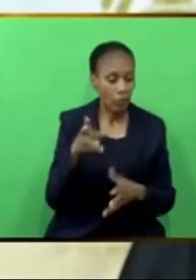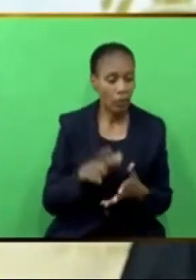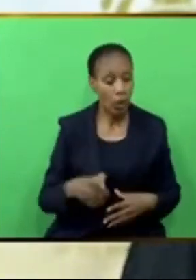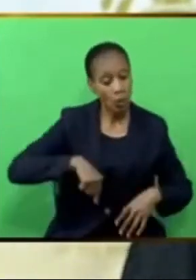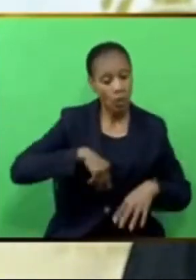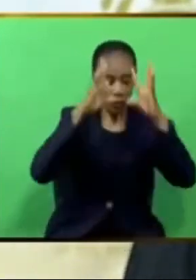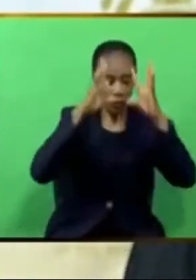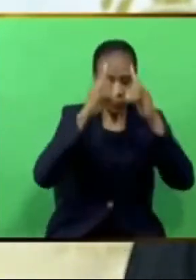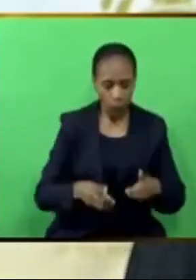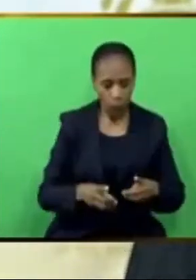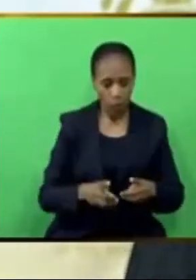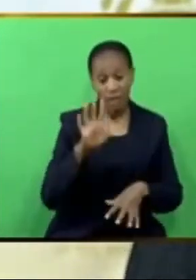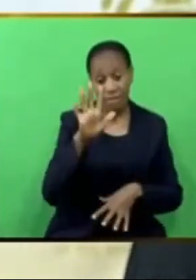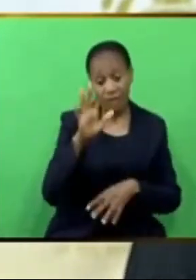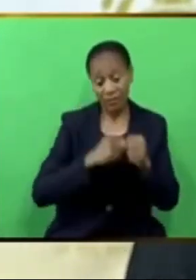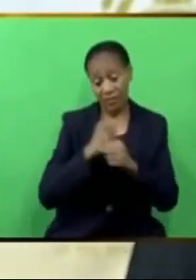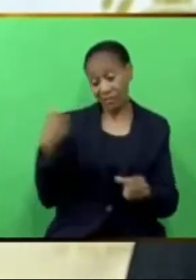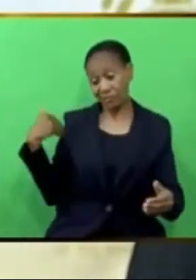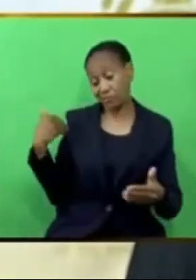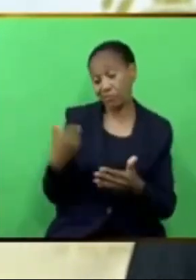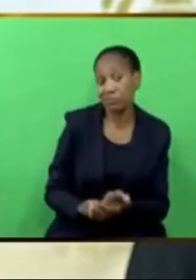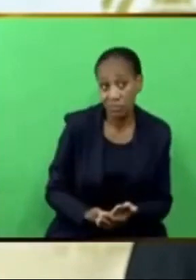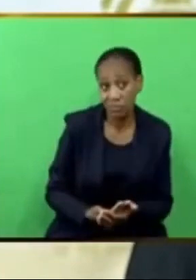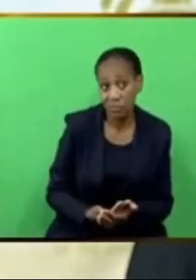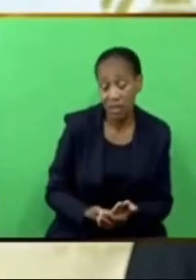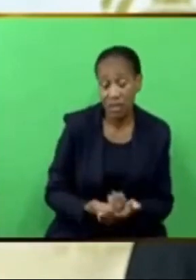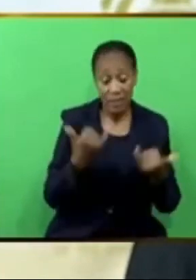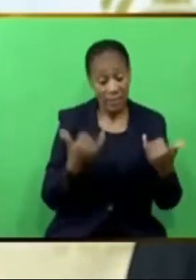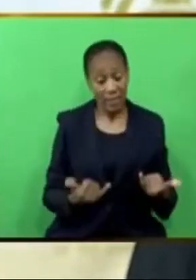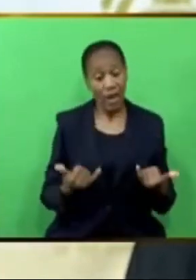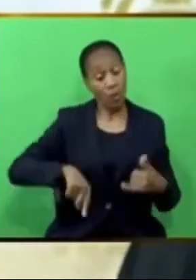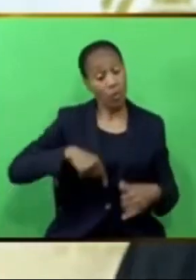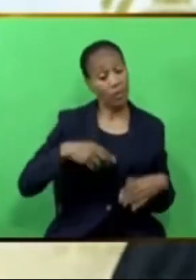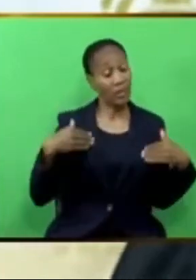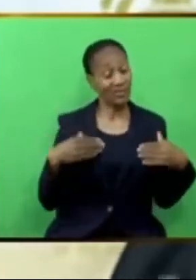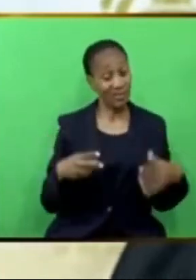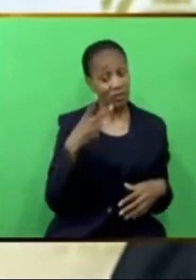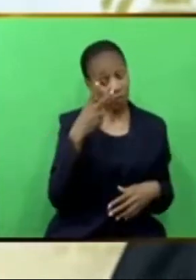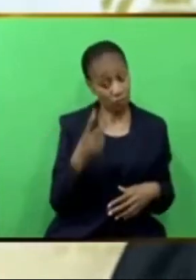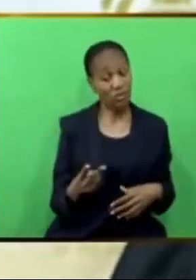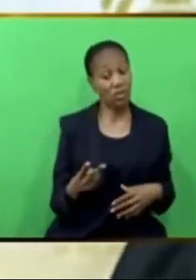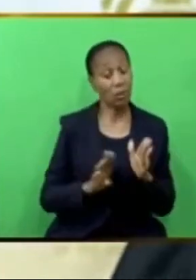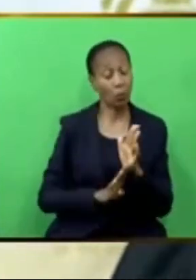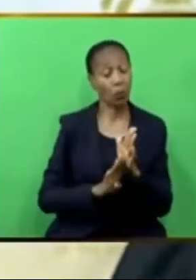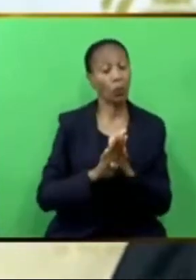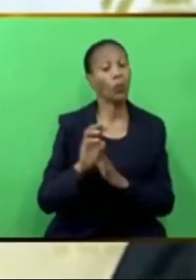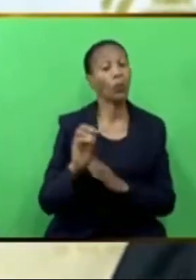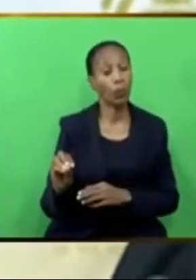decision in the past 5 years, and these are beginning to are bearing fruit.